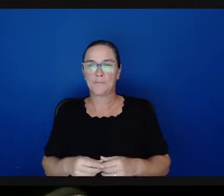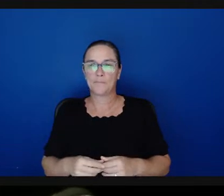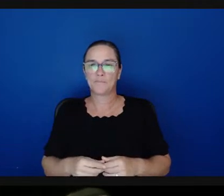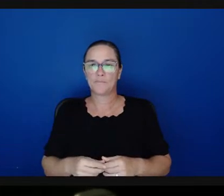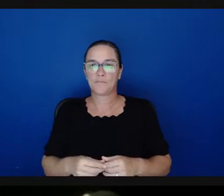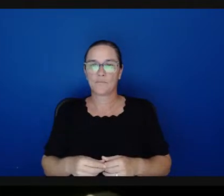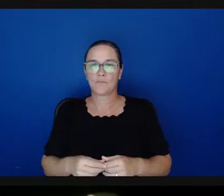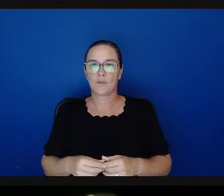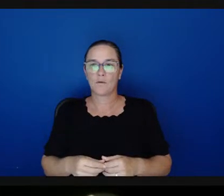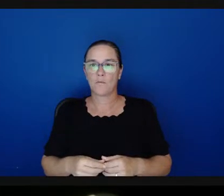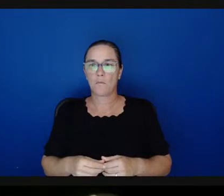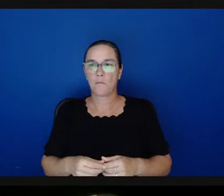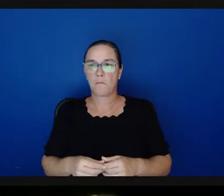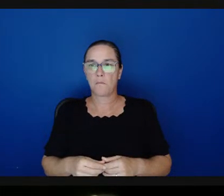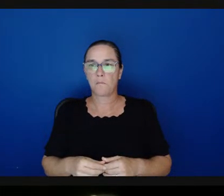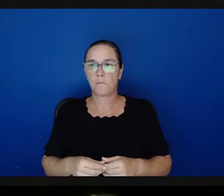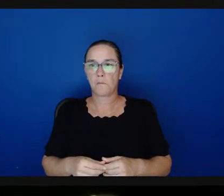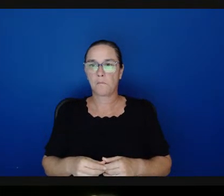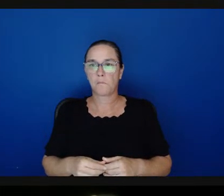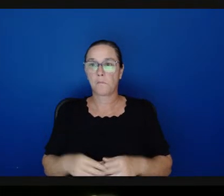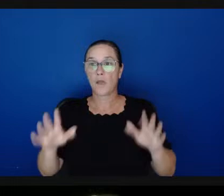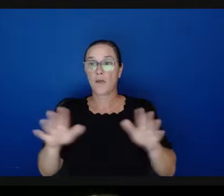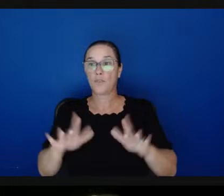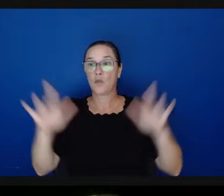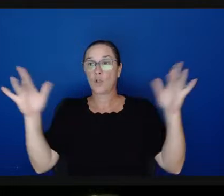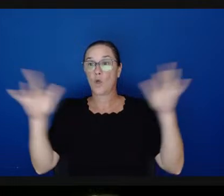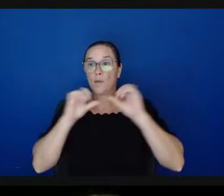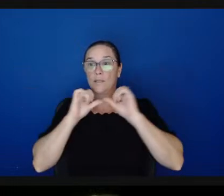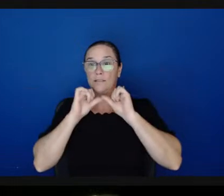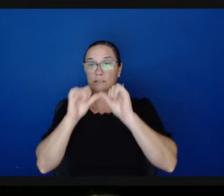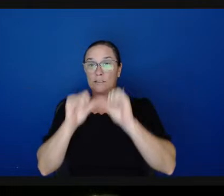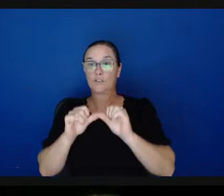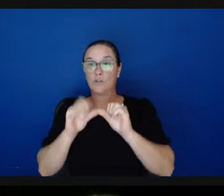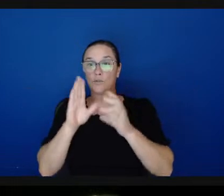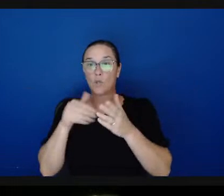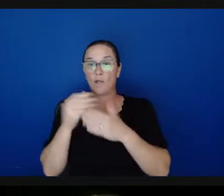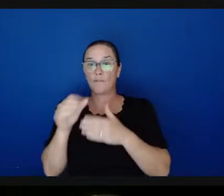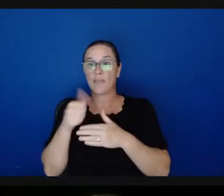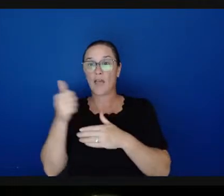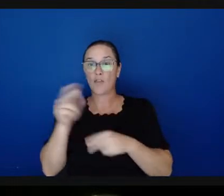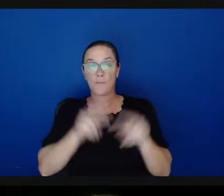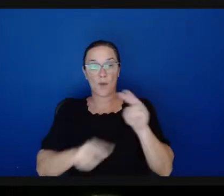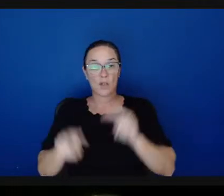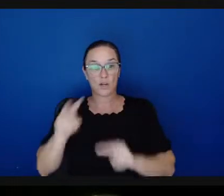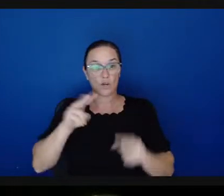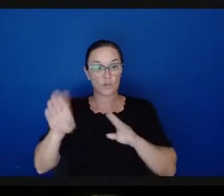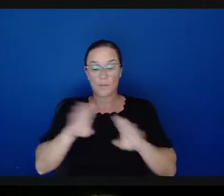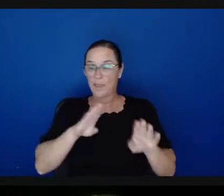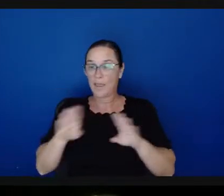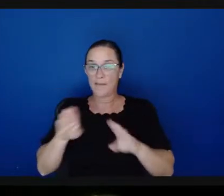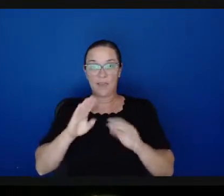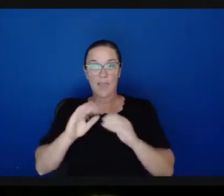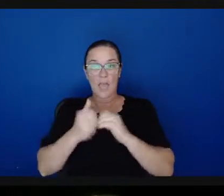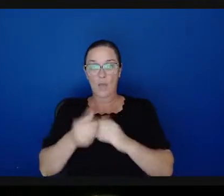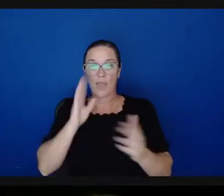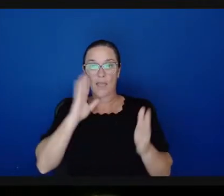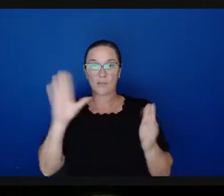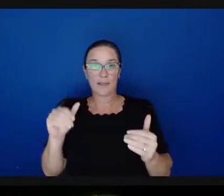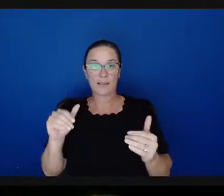Note everything is, the glow continues. All the other monitors are behaving as expected, to keep it brief